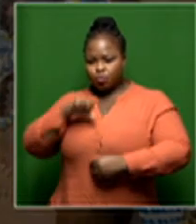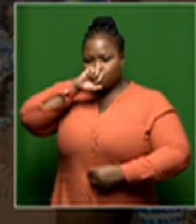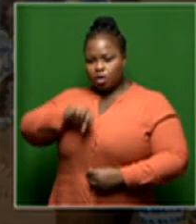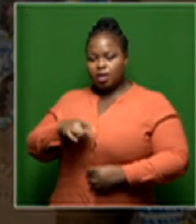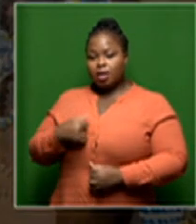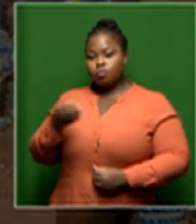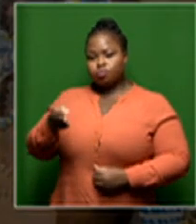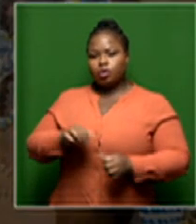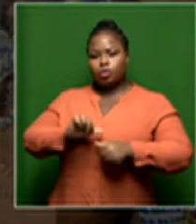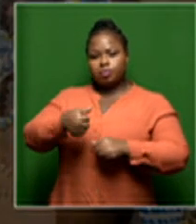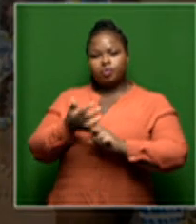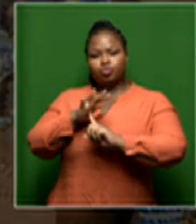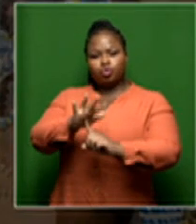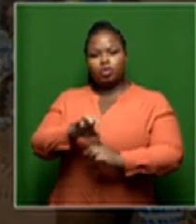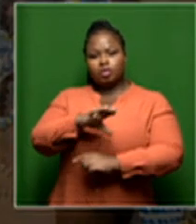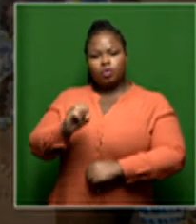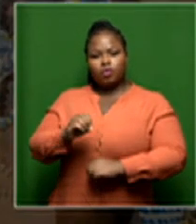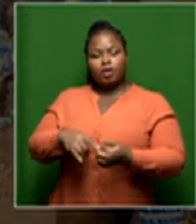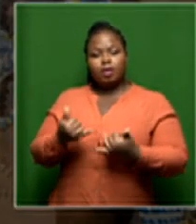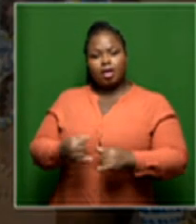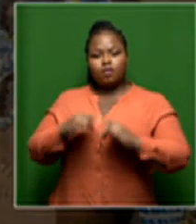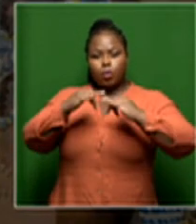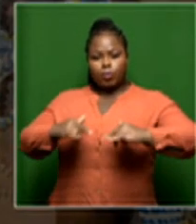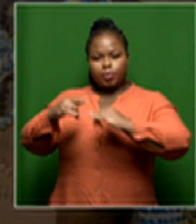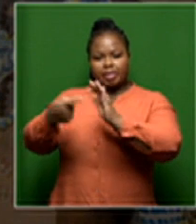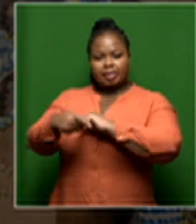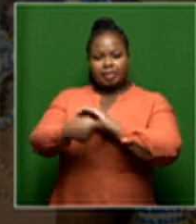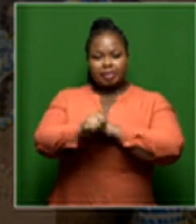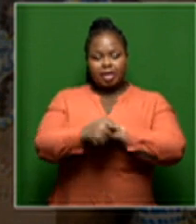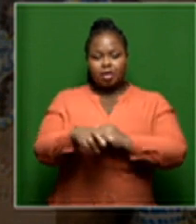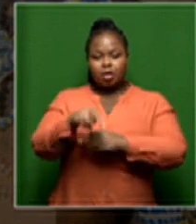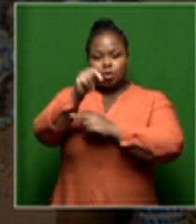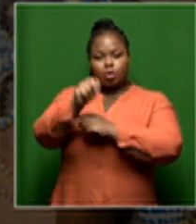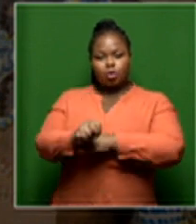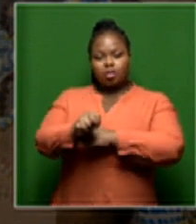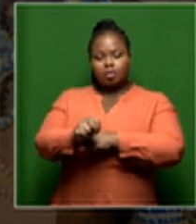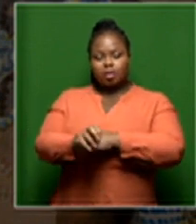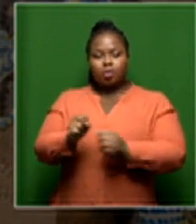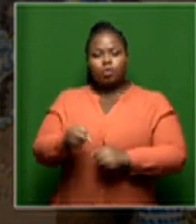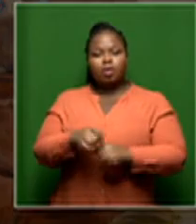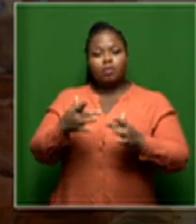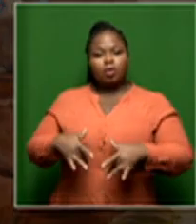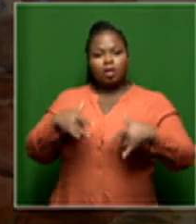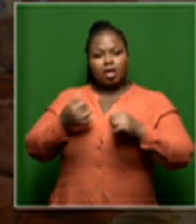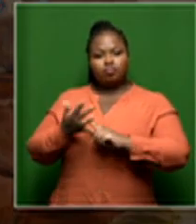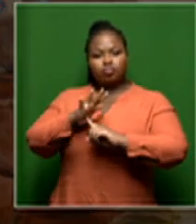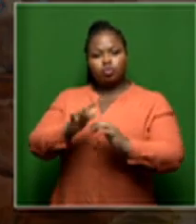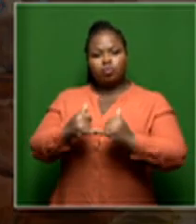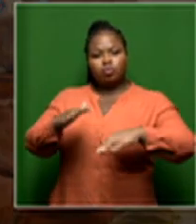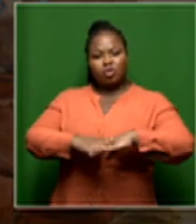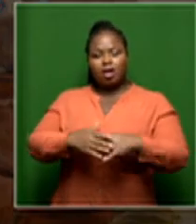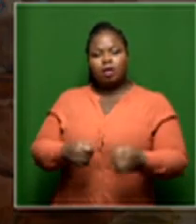art at the upcoming Strauss Company's forthcoming marquee sale. The North-South live virtual auction, which is spread over 4